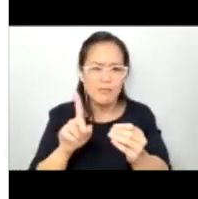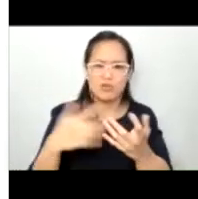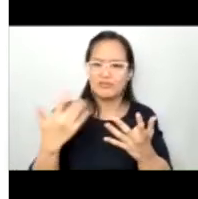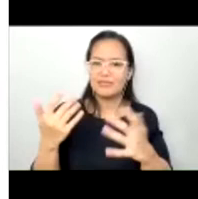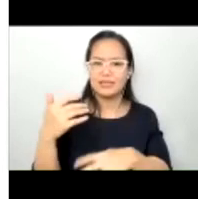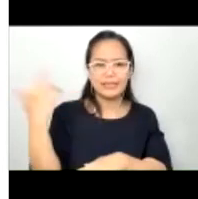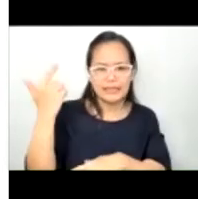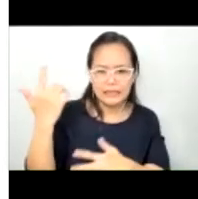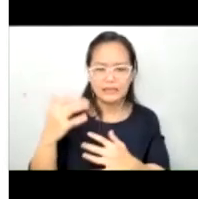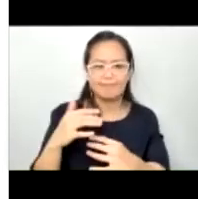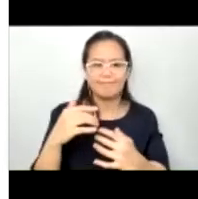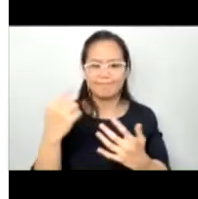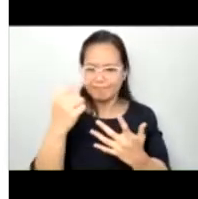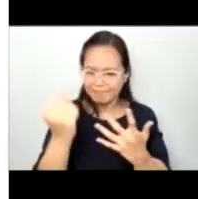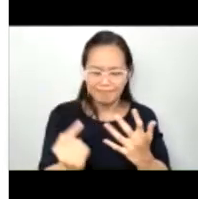literature.